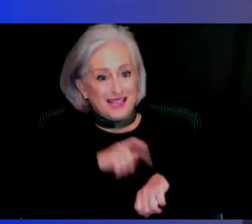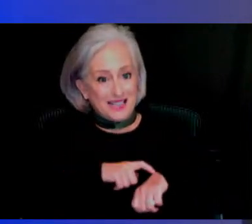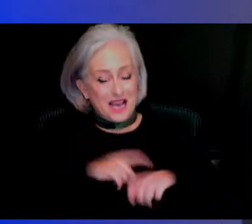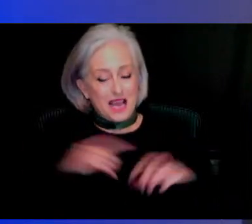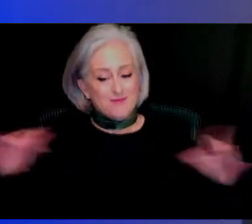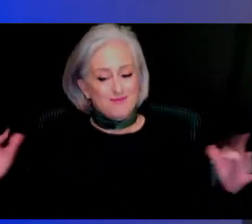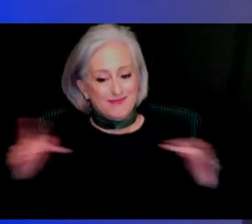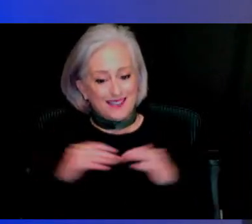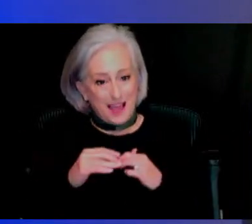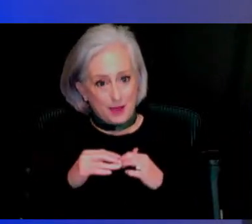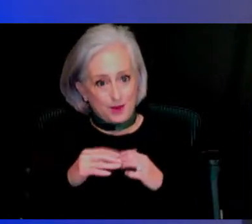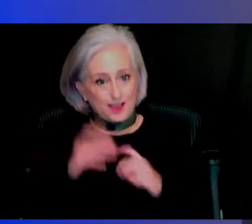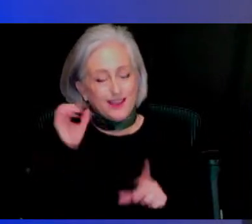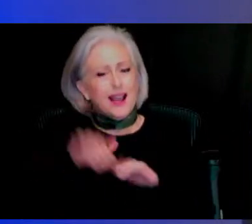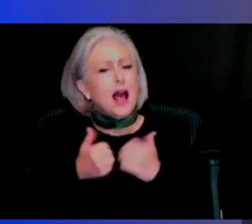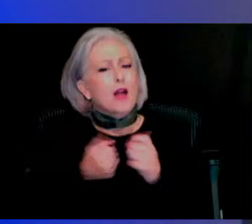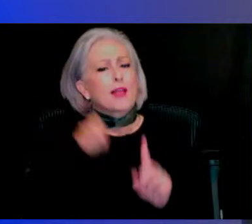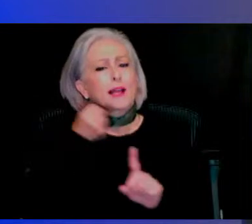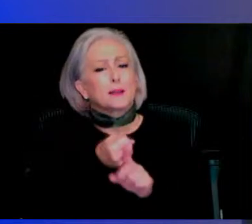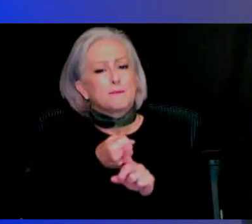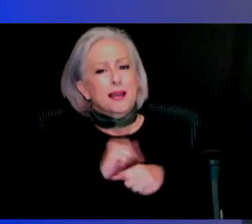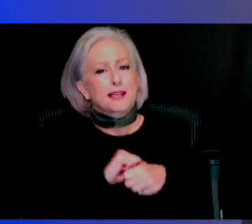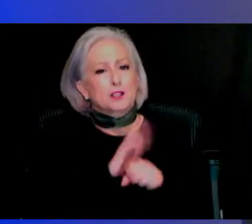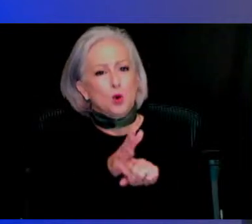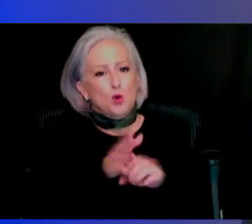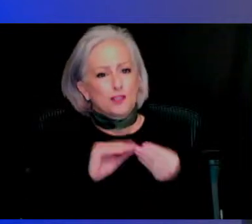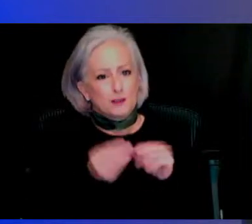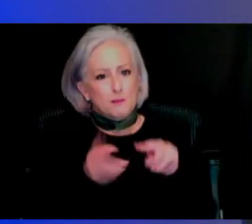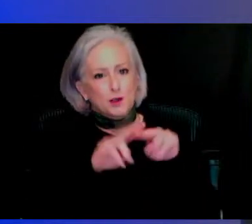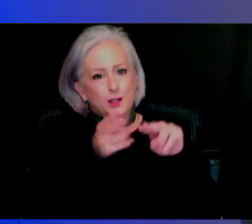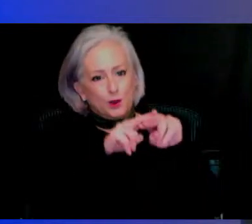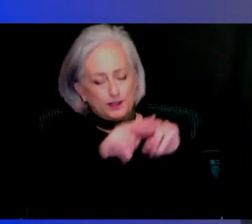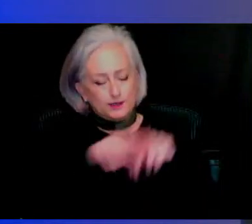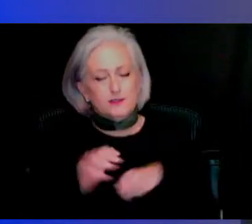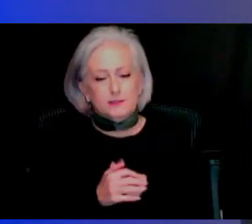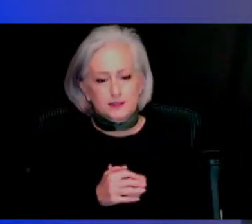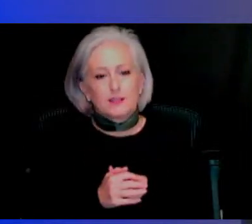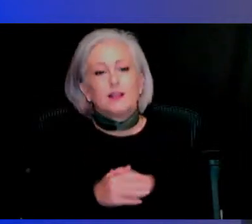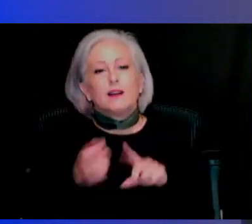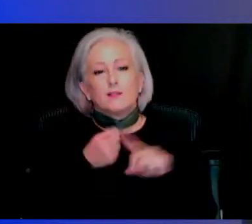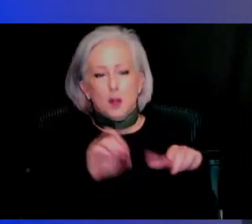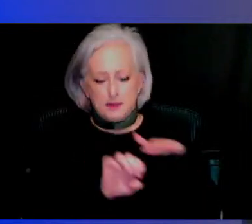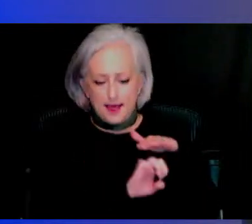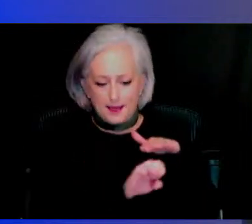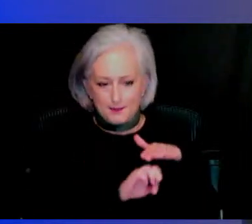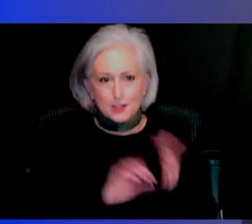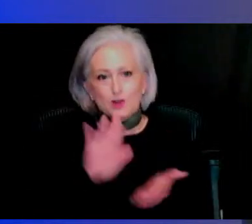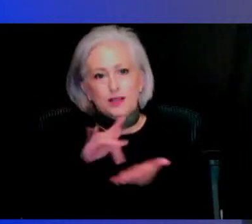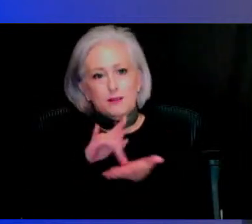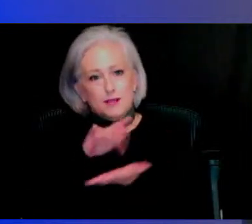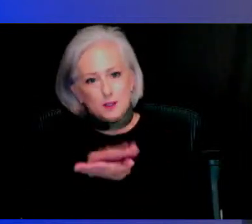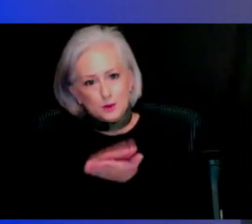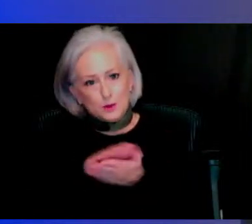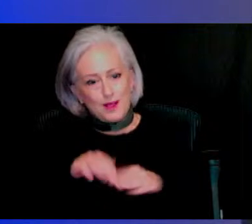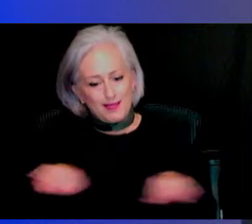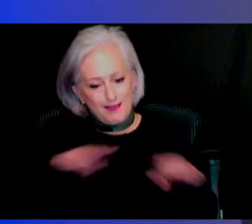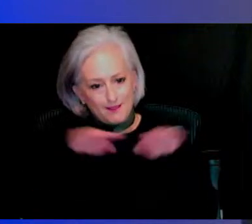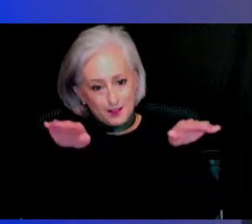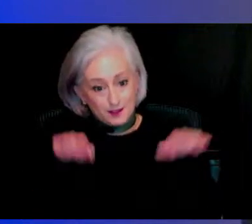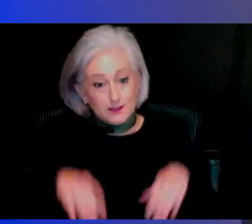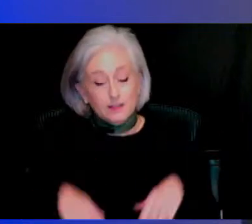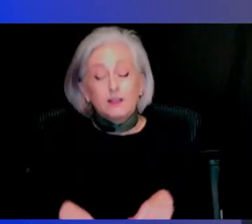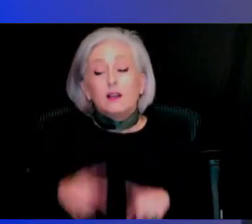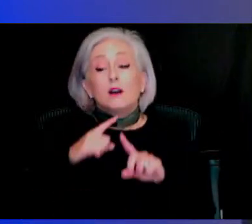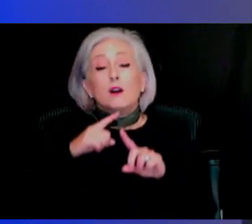the impact of that on COVID numbers at the elementary, middle school level. And so as a parent of a kiddo who's